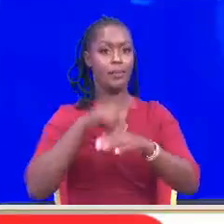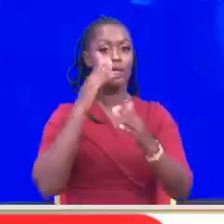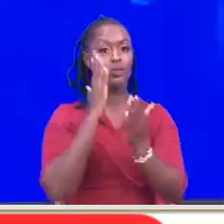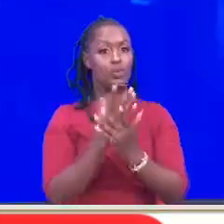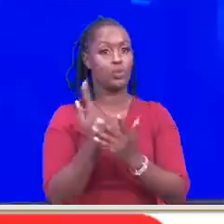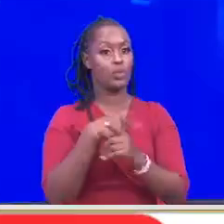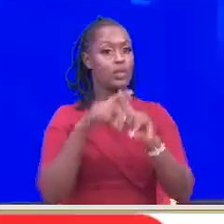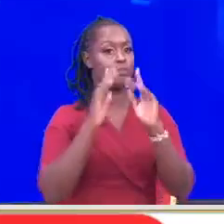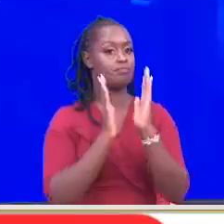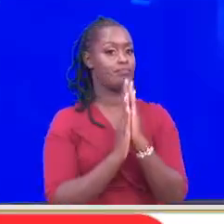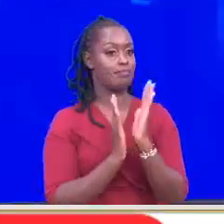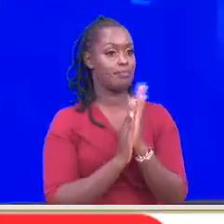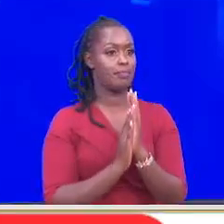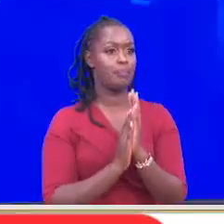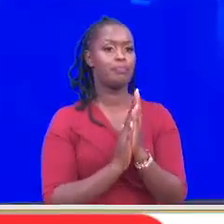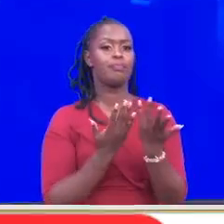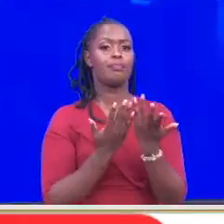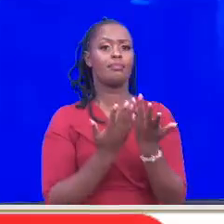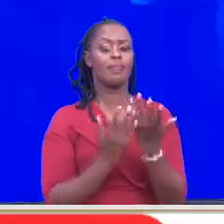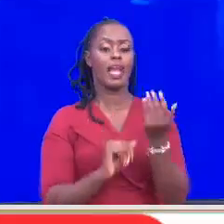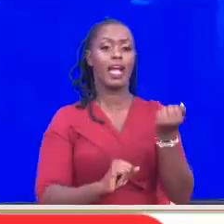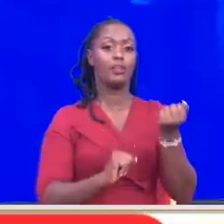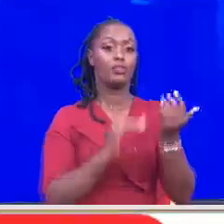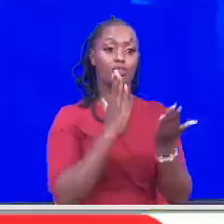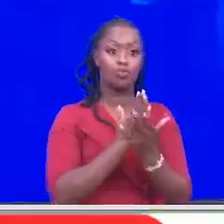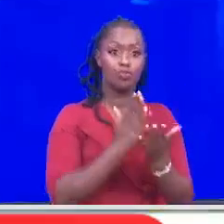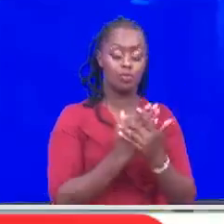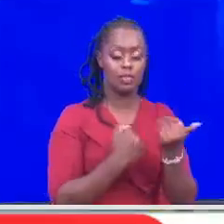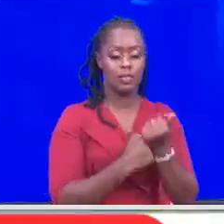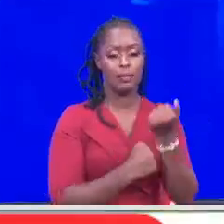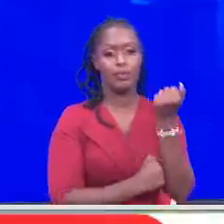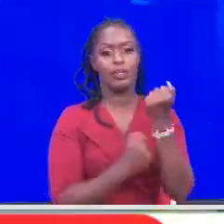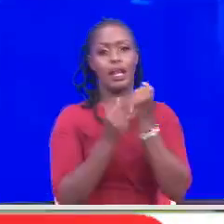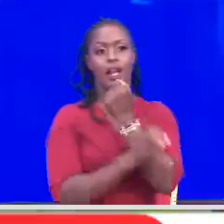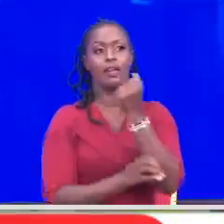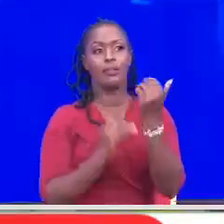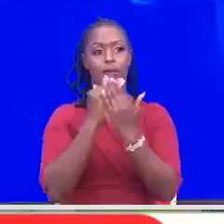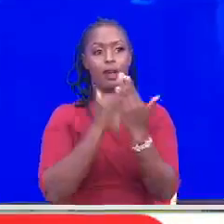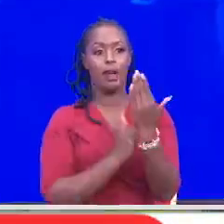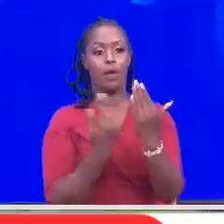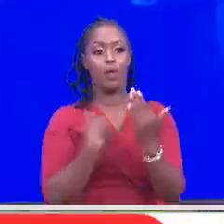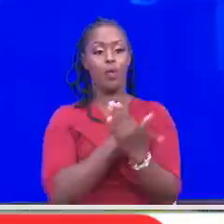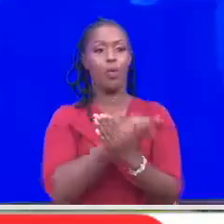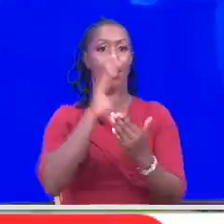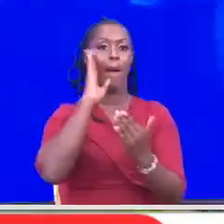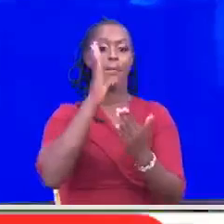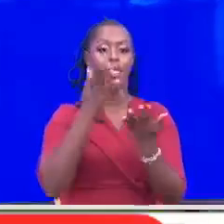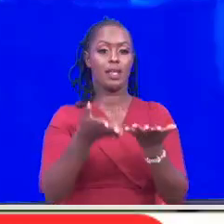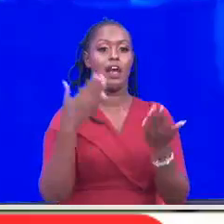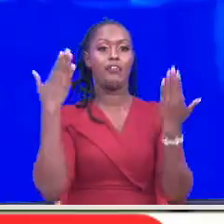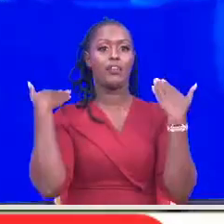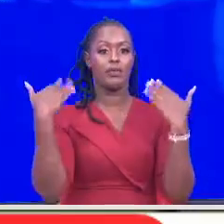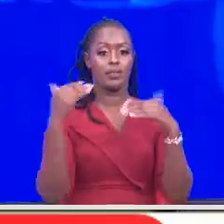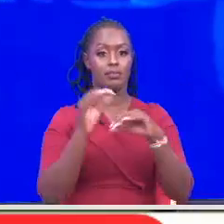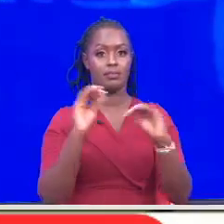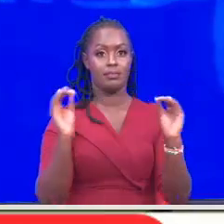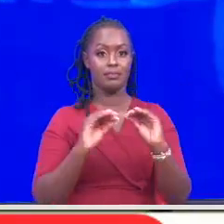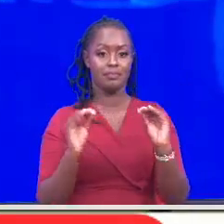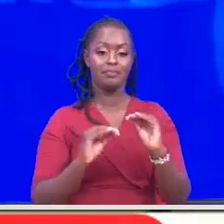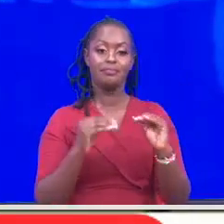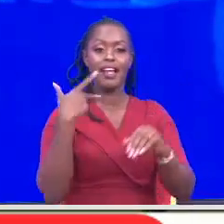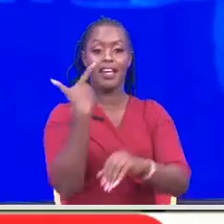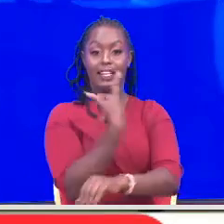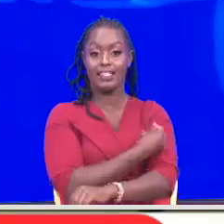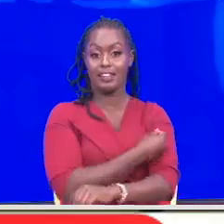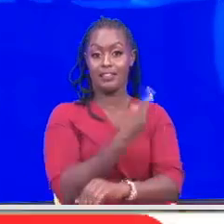no matter how much they support the country's program, will not be here forever. Hopes for the availability of a HIV vaccine by 2030